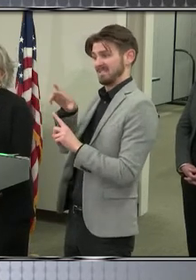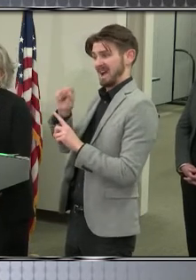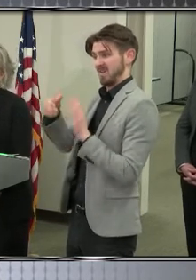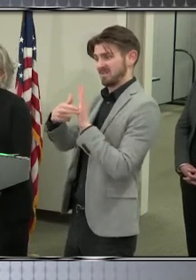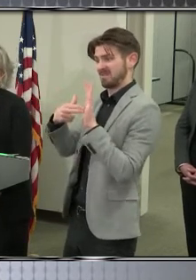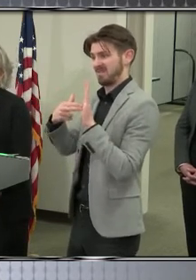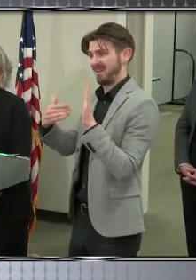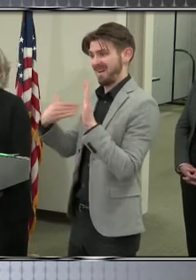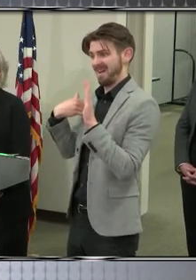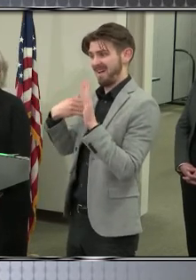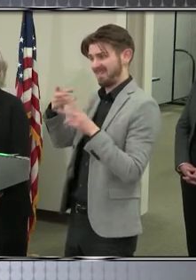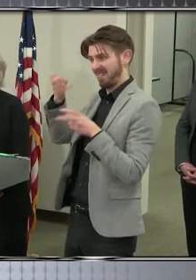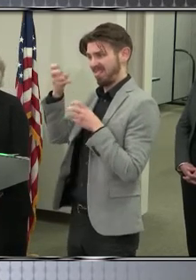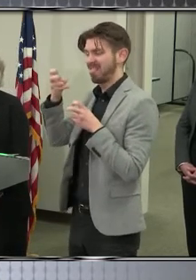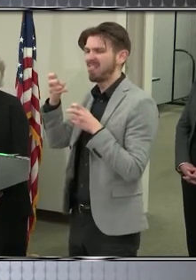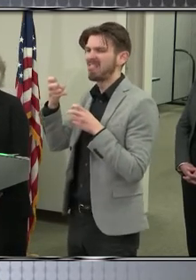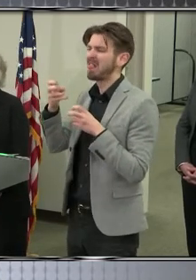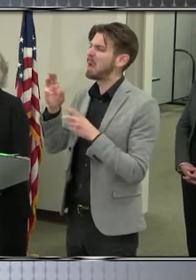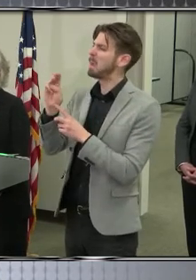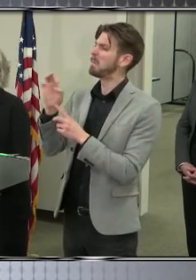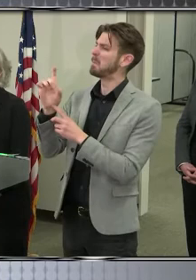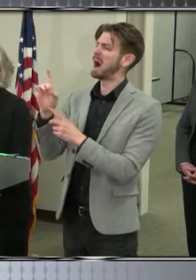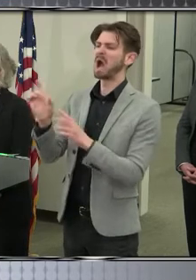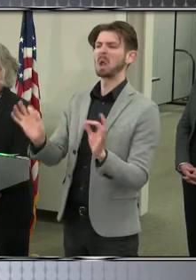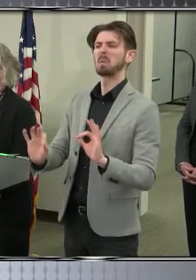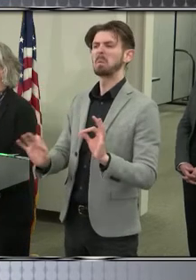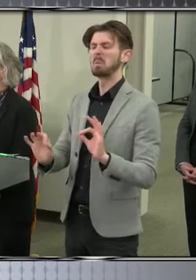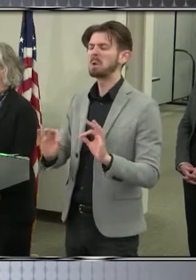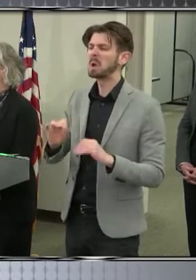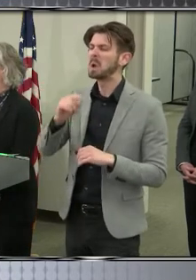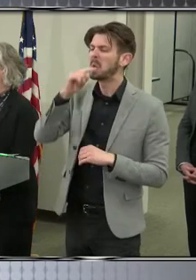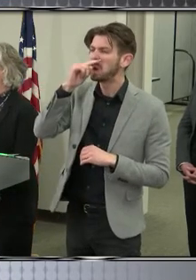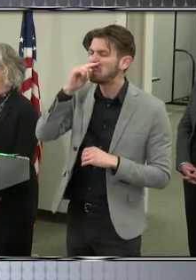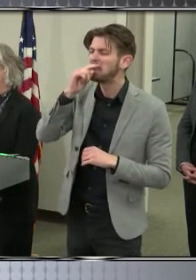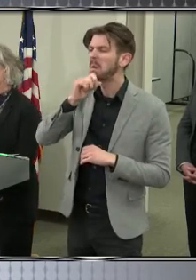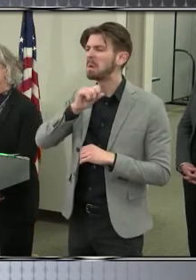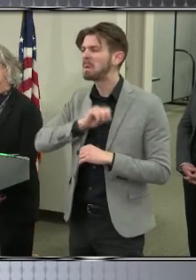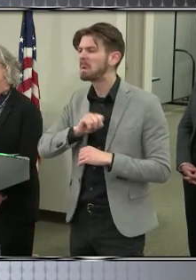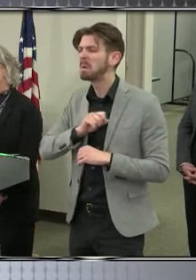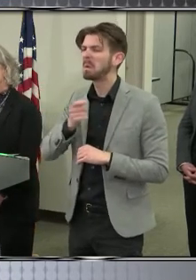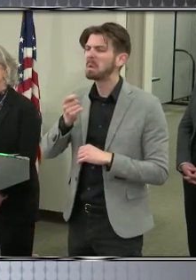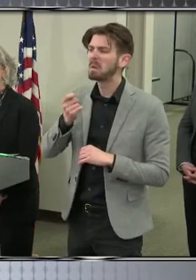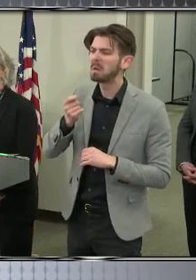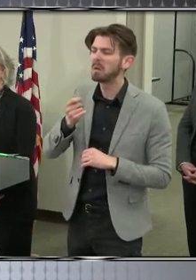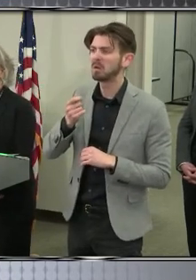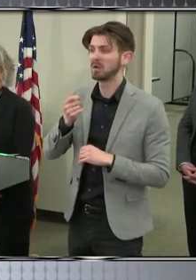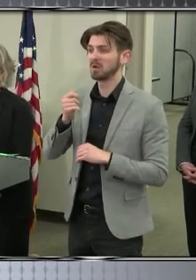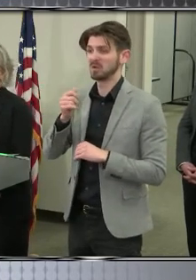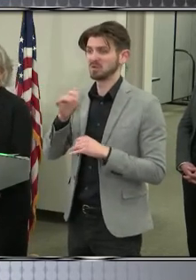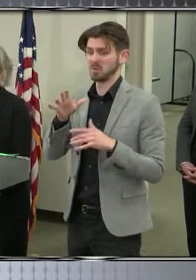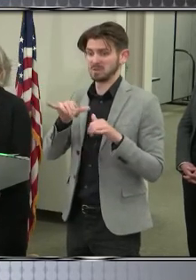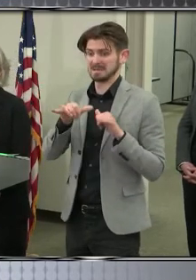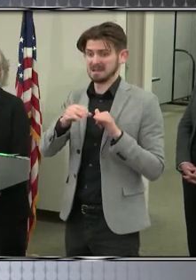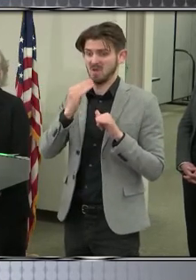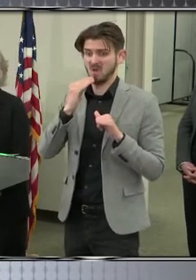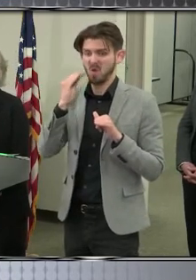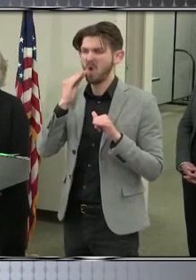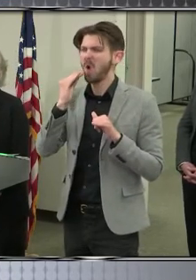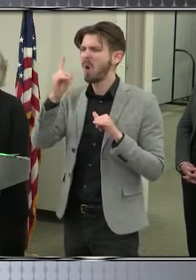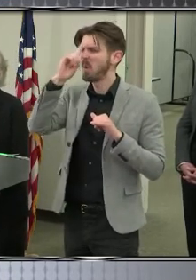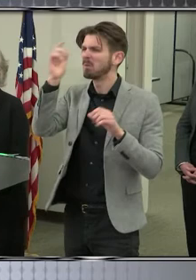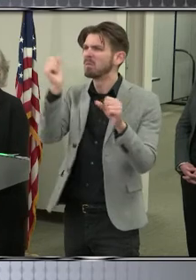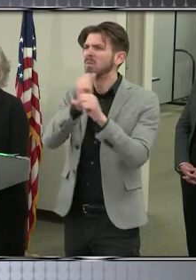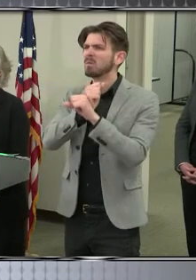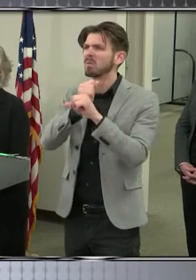feeling fairly good. So think about what you would need for the 2 weeks that you might be staying home. And what would it look like? You might need, you know, your